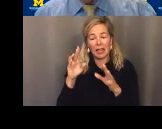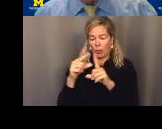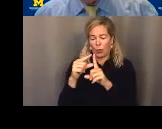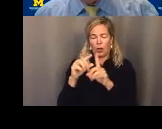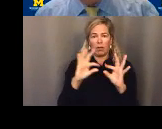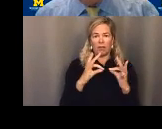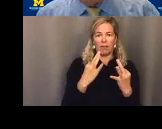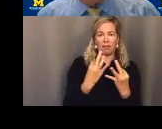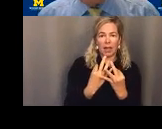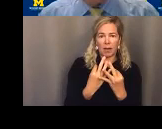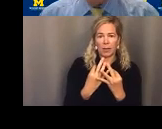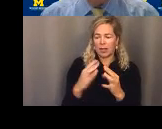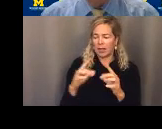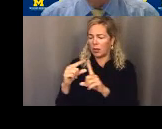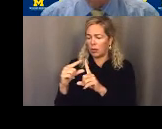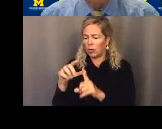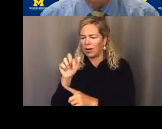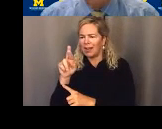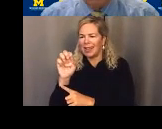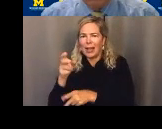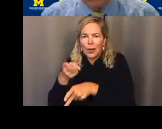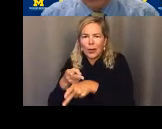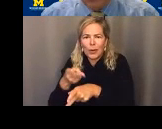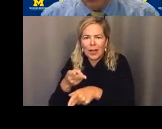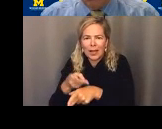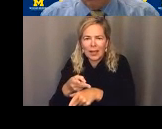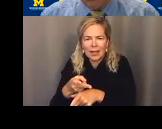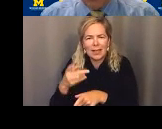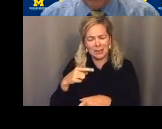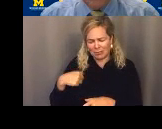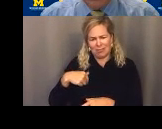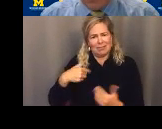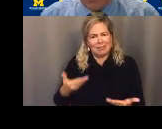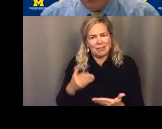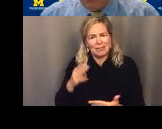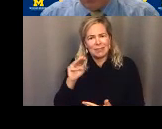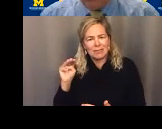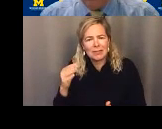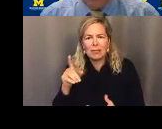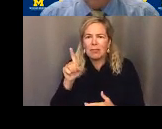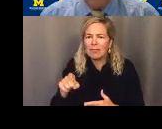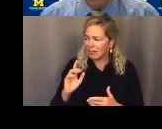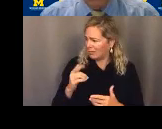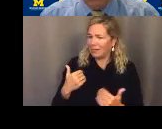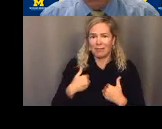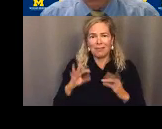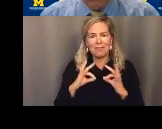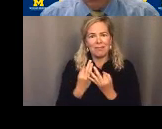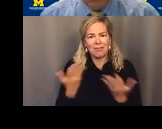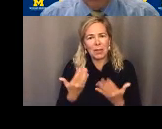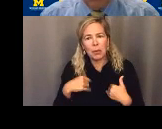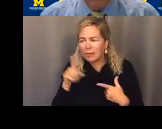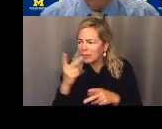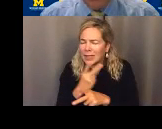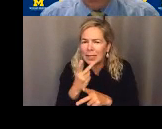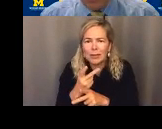huge concern for a large portion of our Michigan medicine workforce, whether it's finding daycare or the fact that our schools, many of them